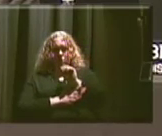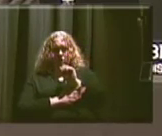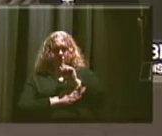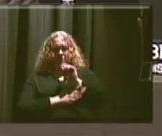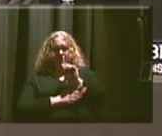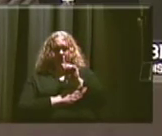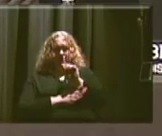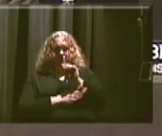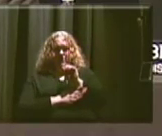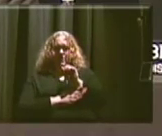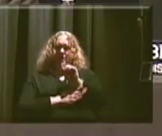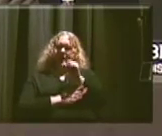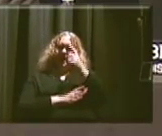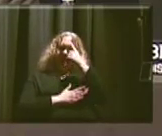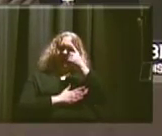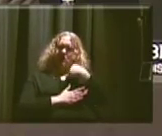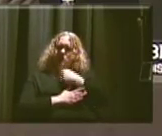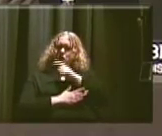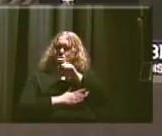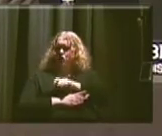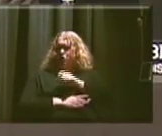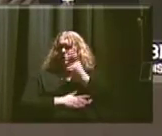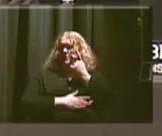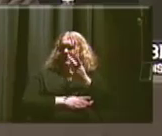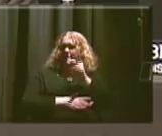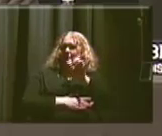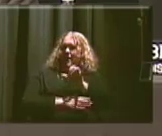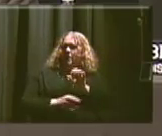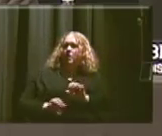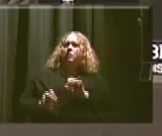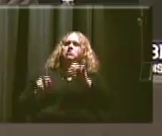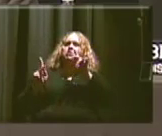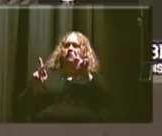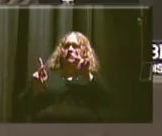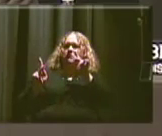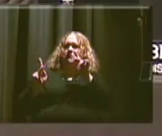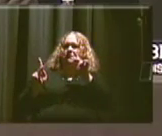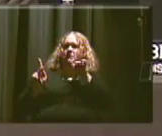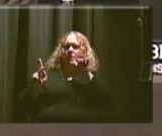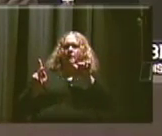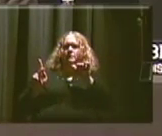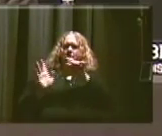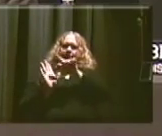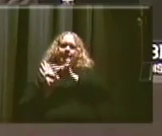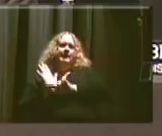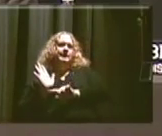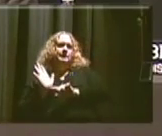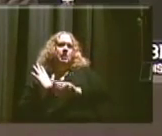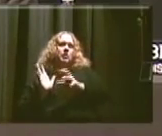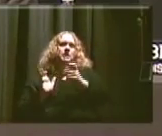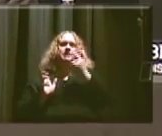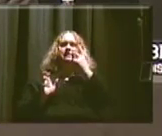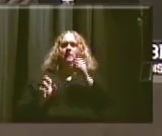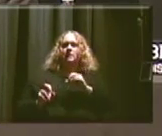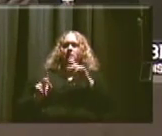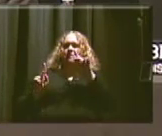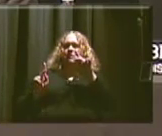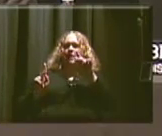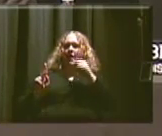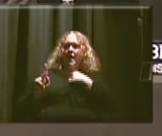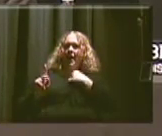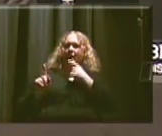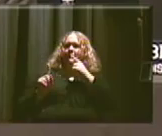that as an opportunity in a different way. I had a conversation with a group called Greater